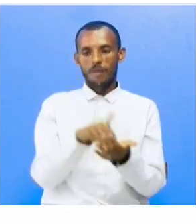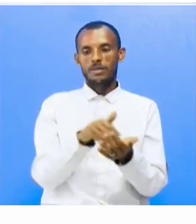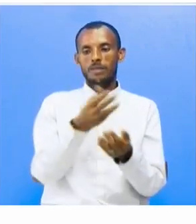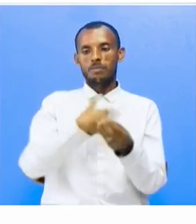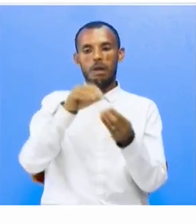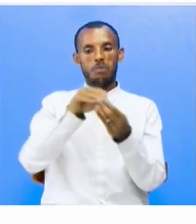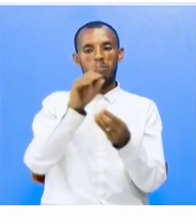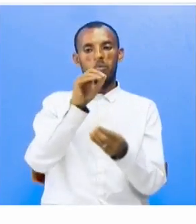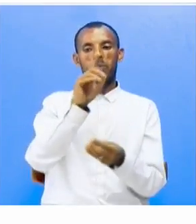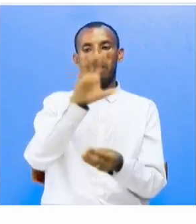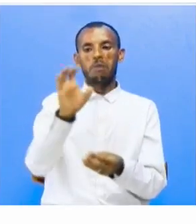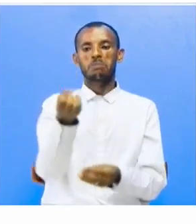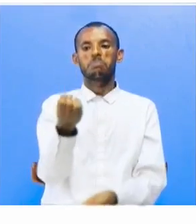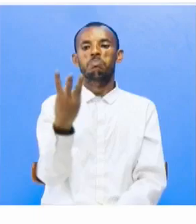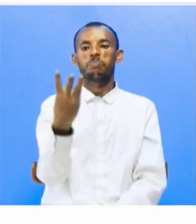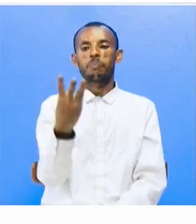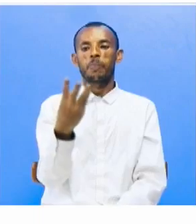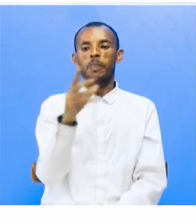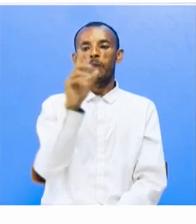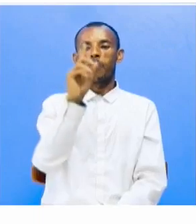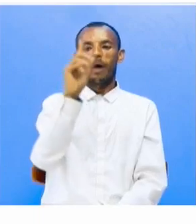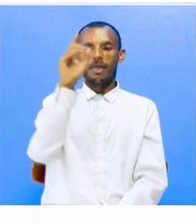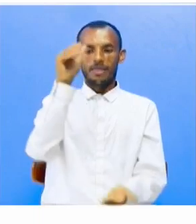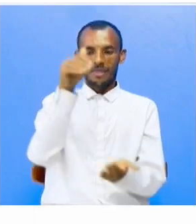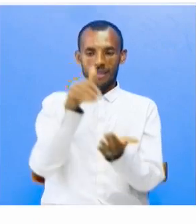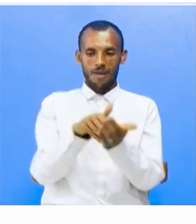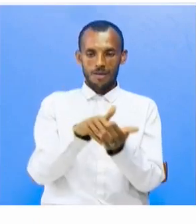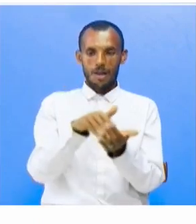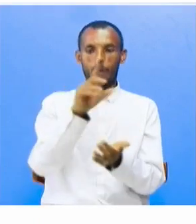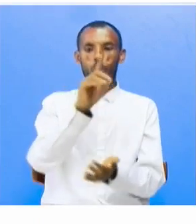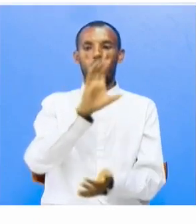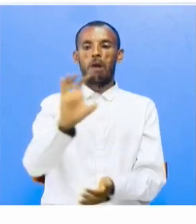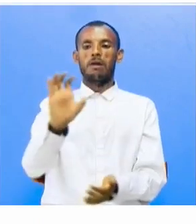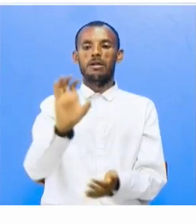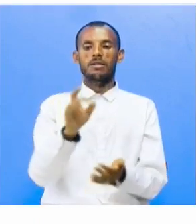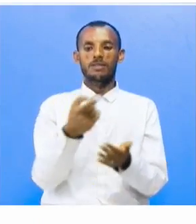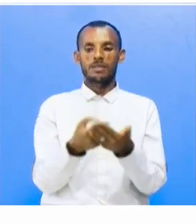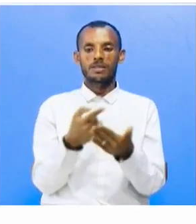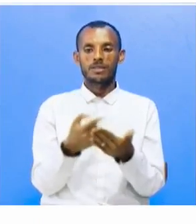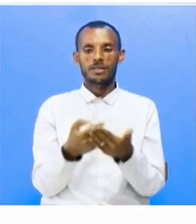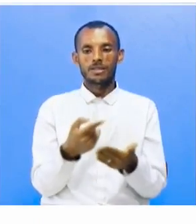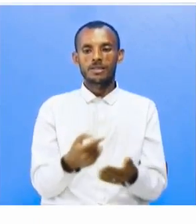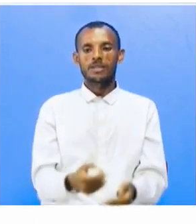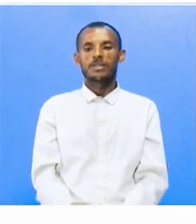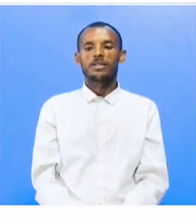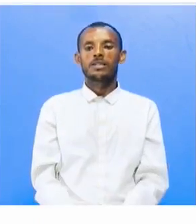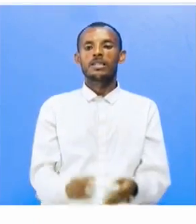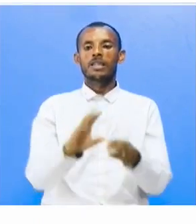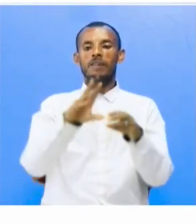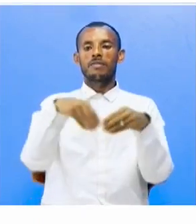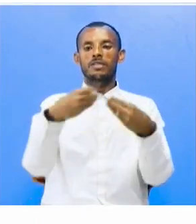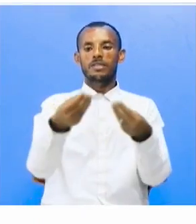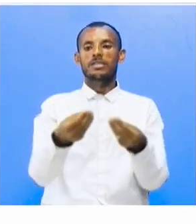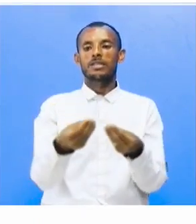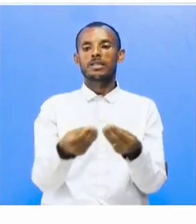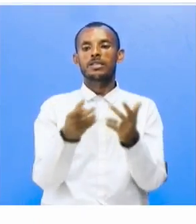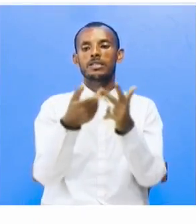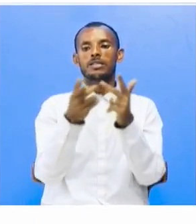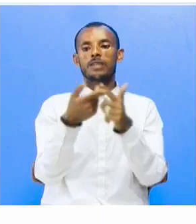100 is 1,100. So, this is the money that gives you an interest for second